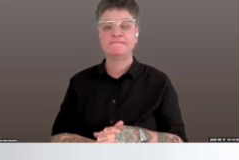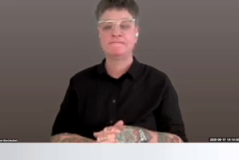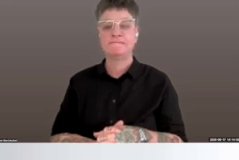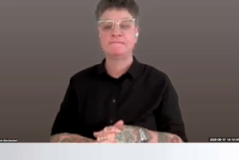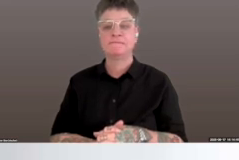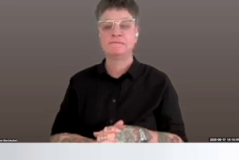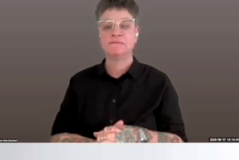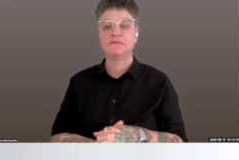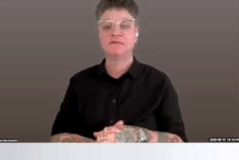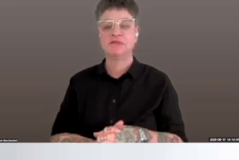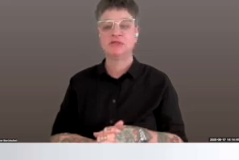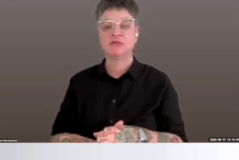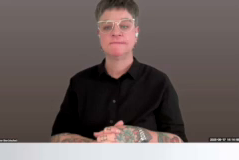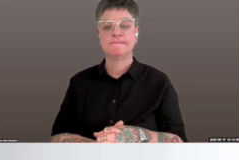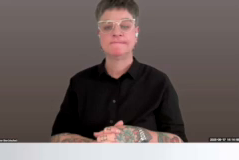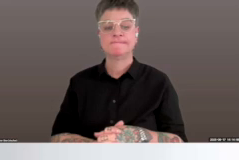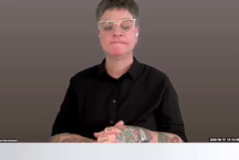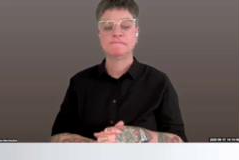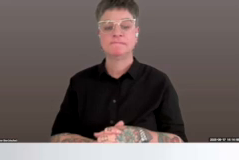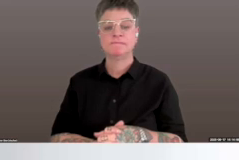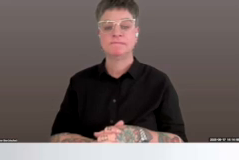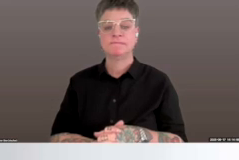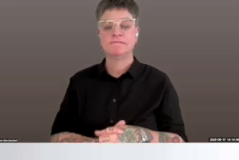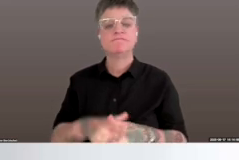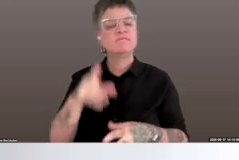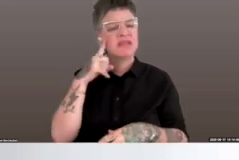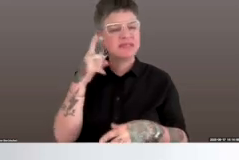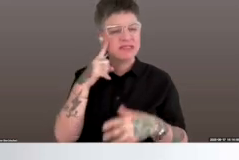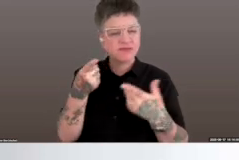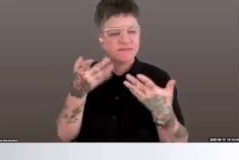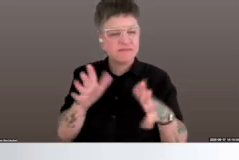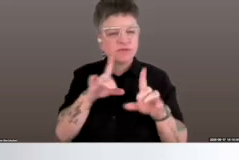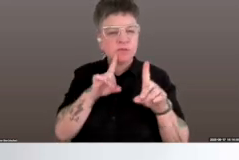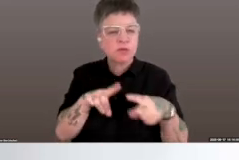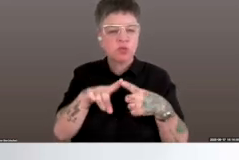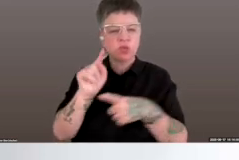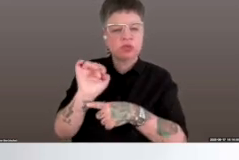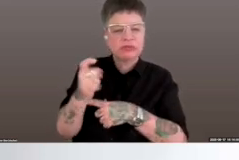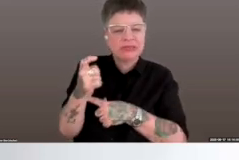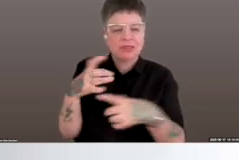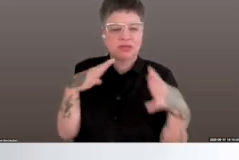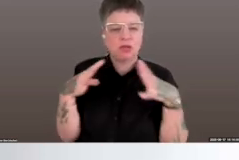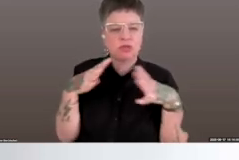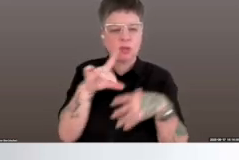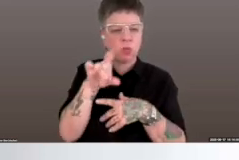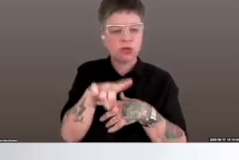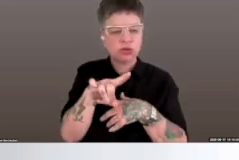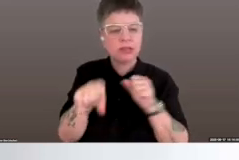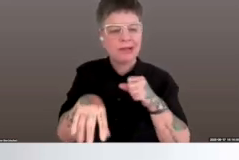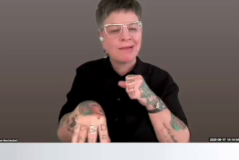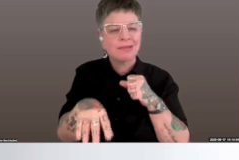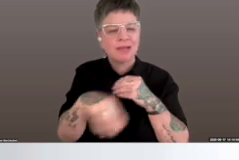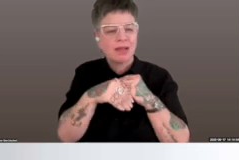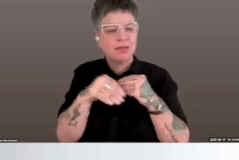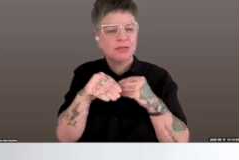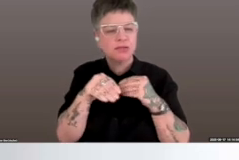Hey, Nicole, I think you had responded to the tax holiday question. Just wanted to add that we can always look